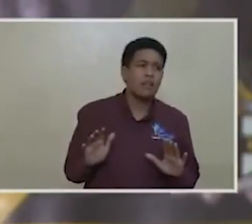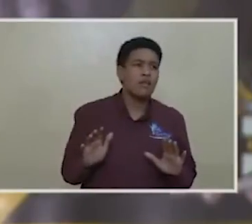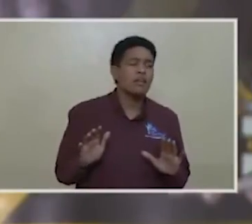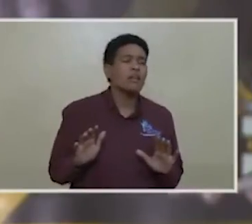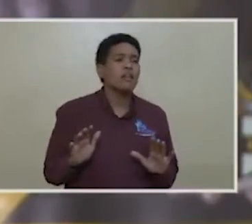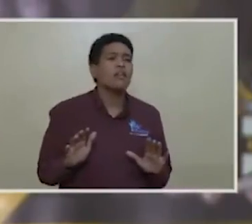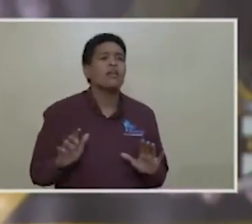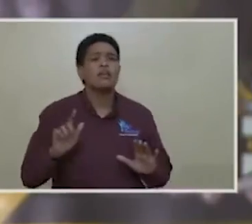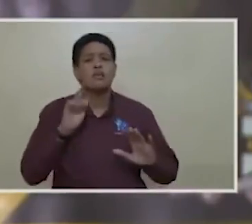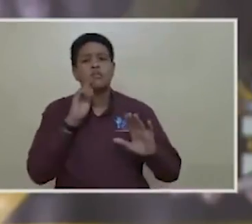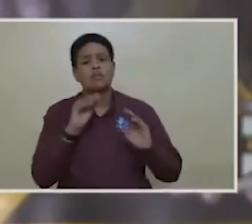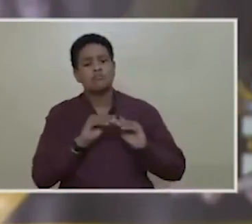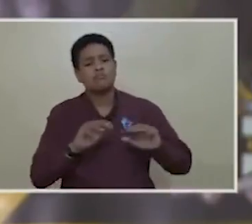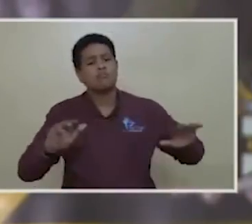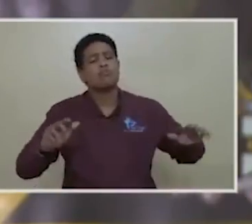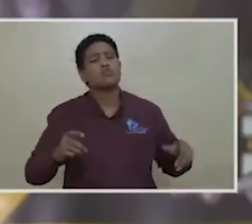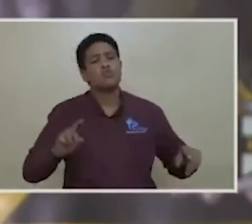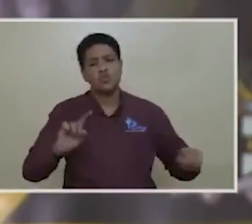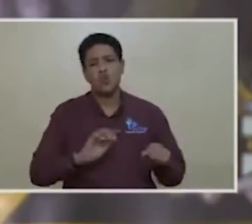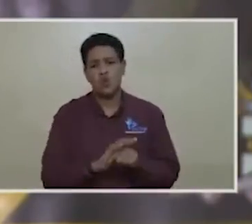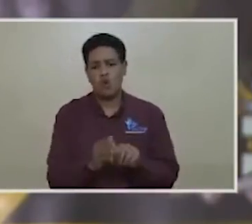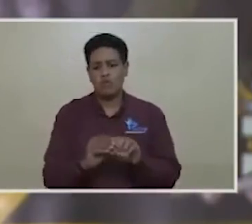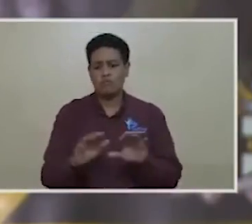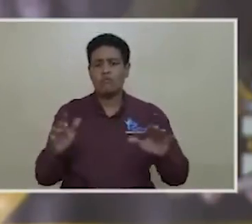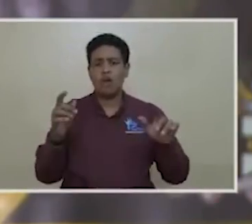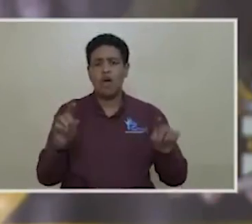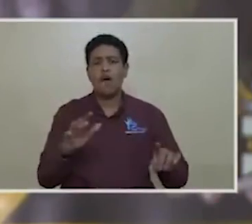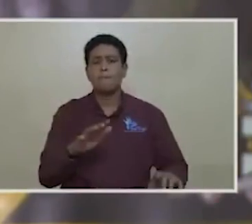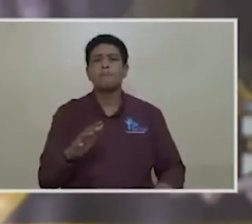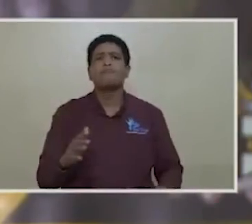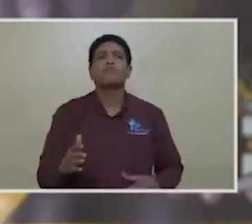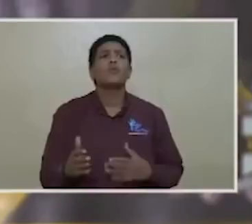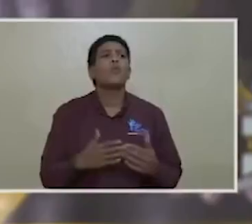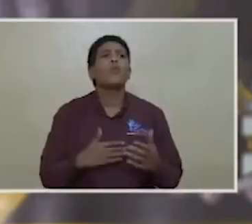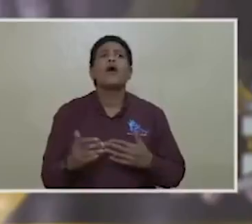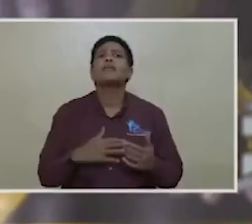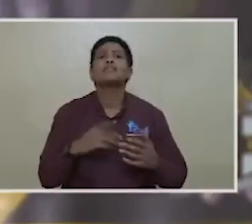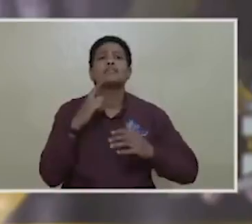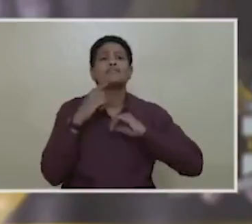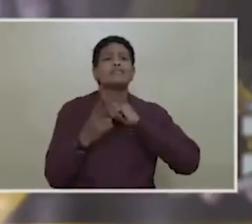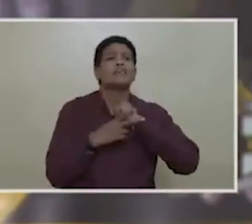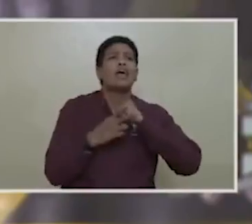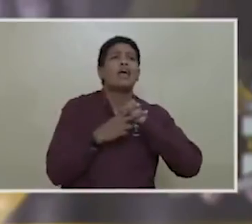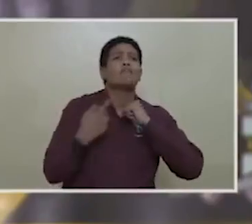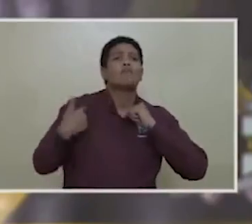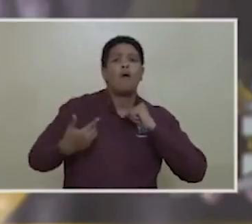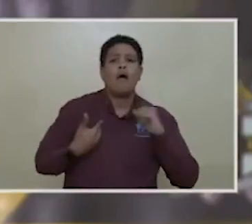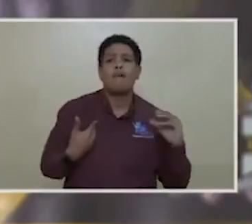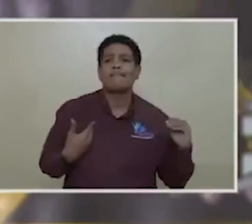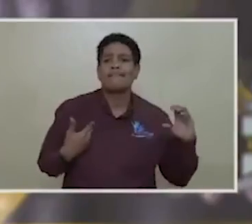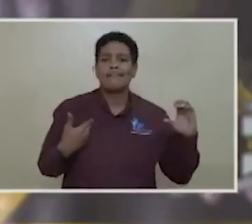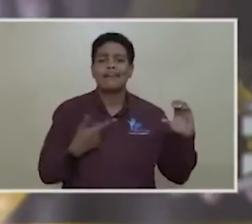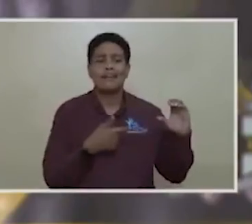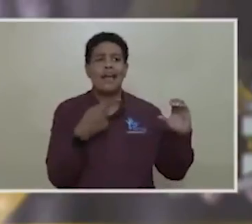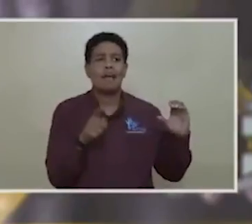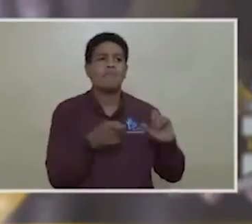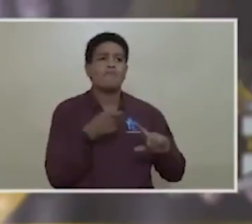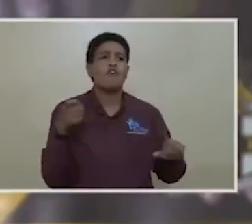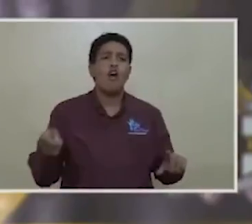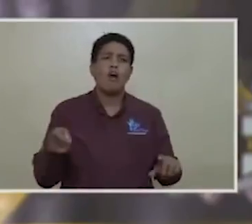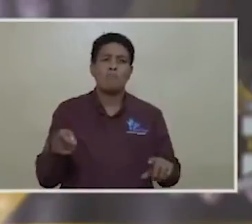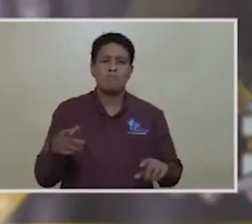being played out during the pandemic, where whatever savings we had from